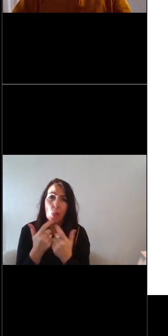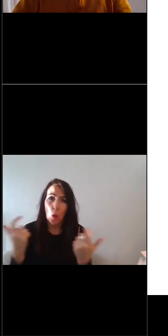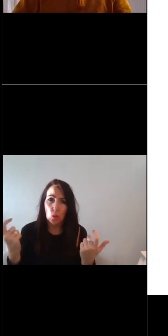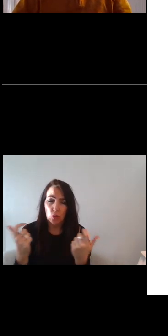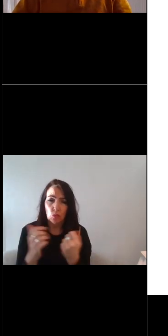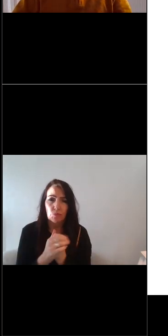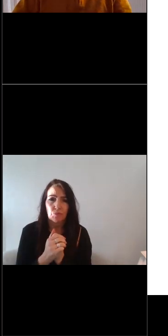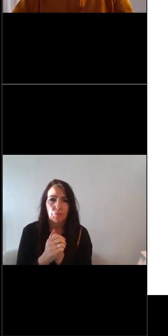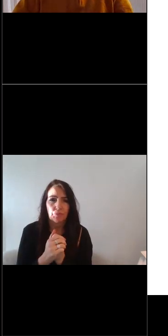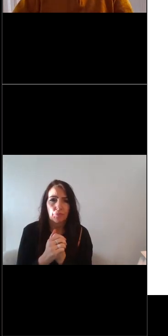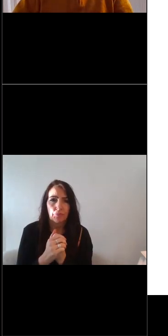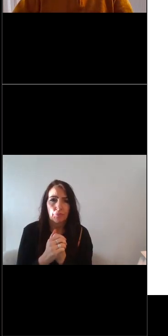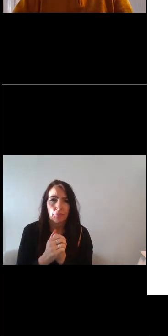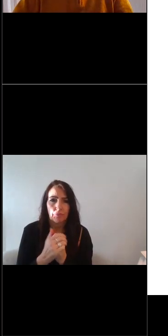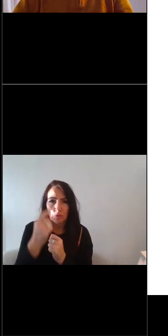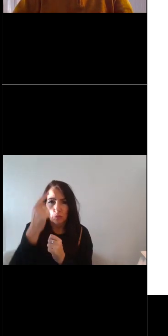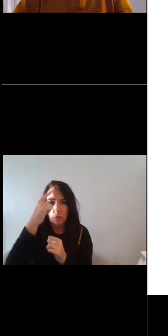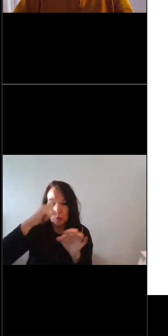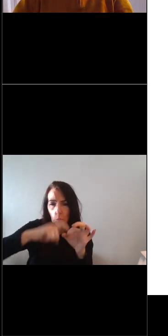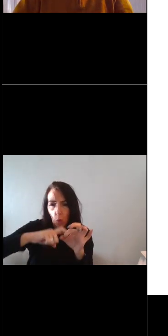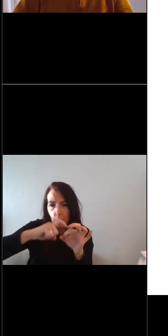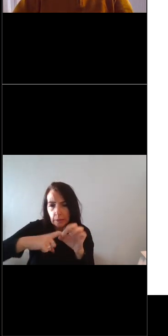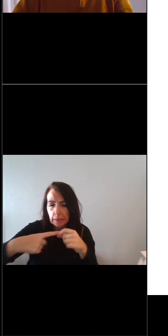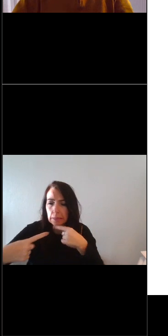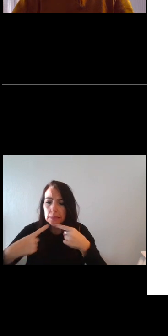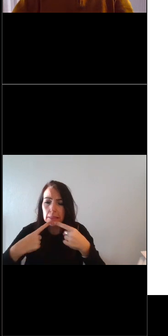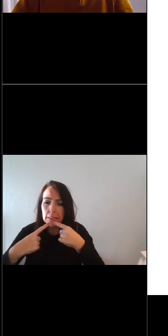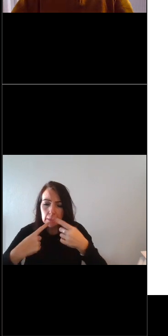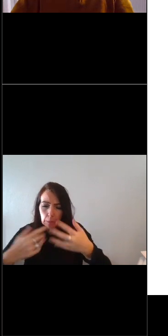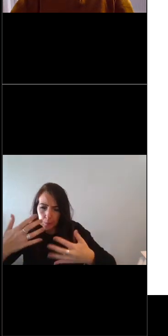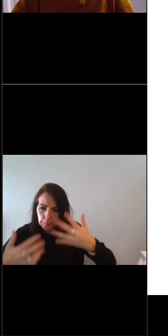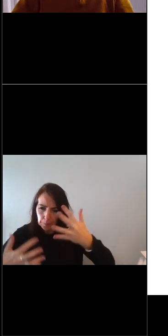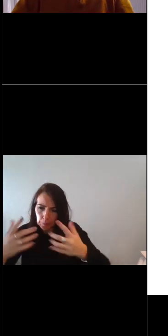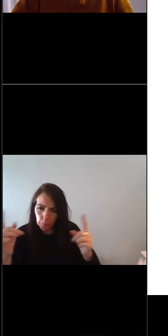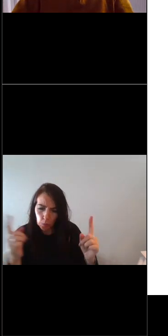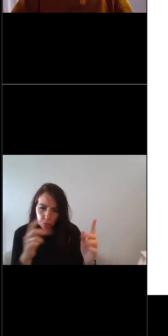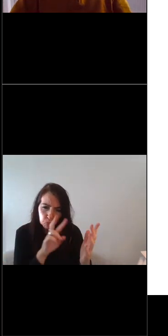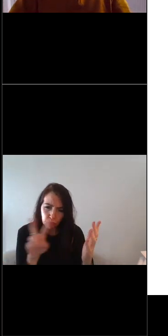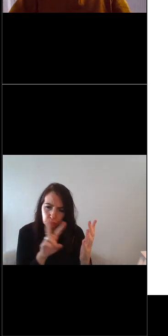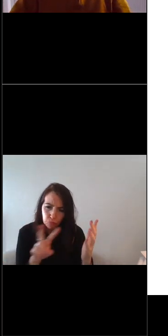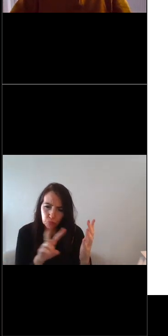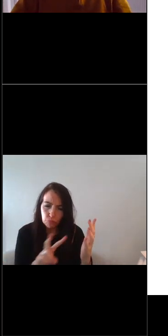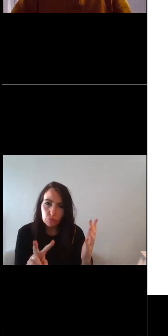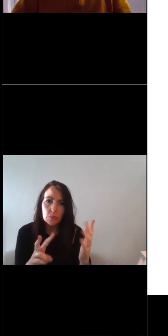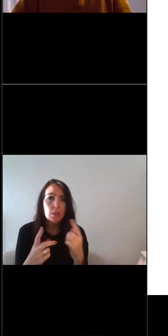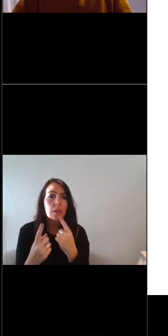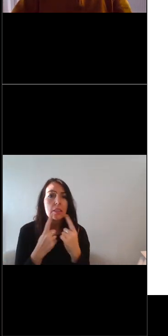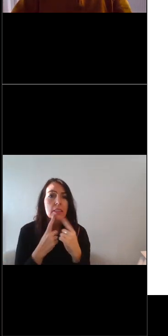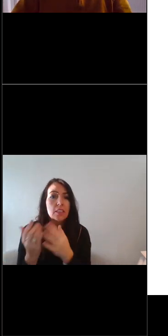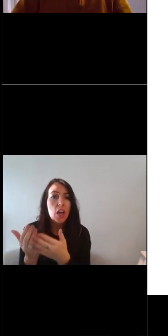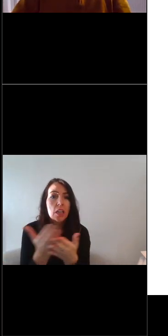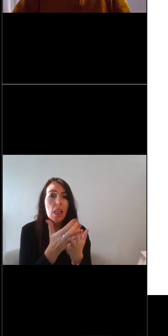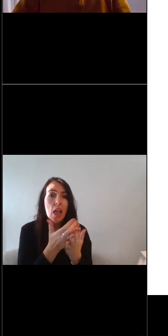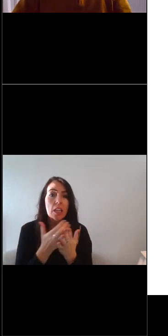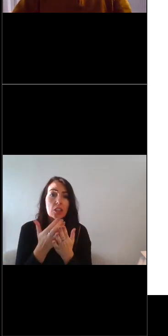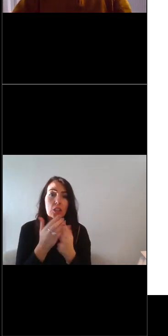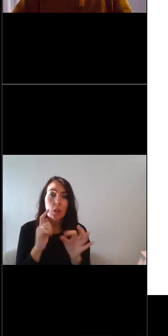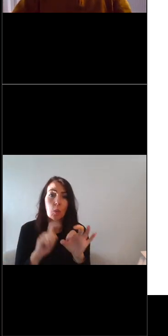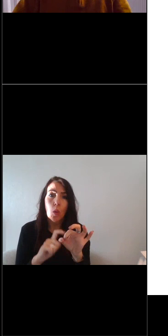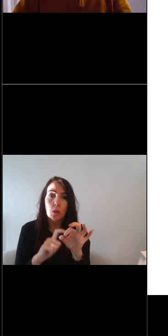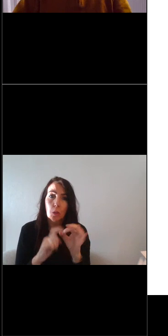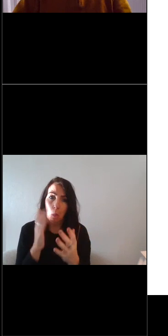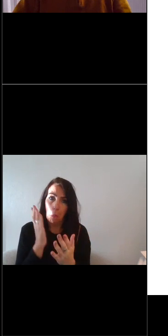is consider the quality of the data that you've got. Audit your data collection and the quality. Look and see